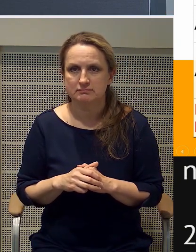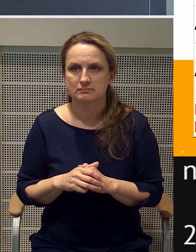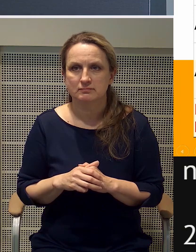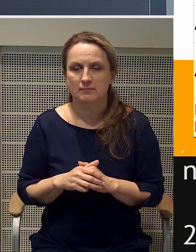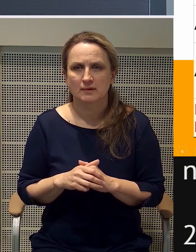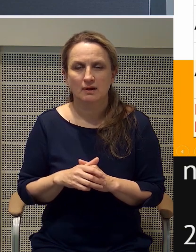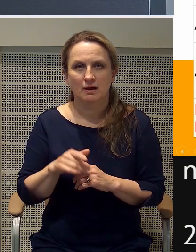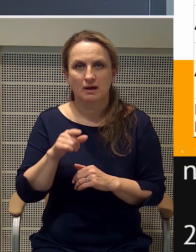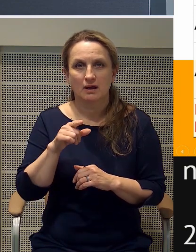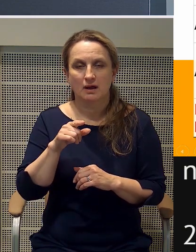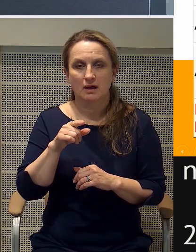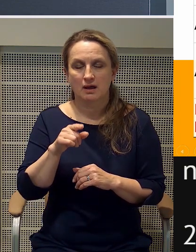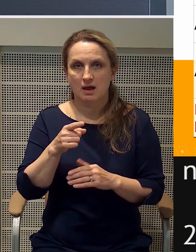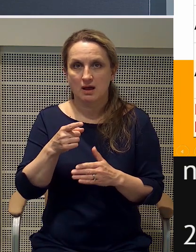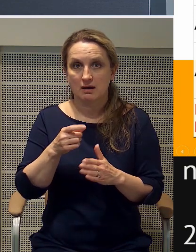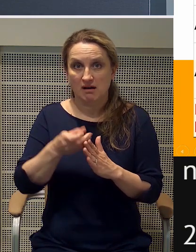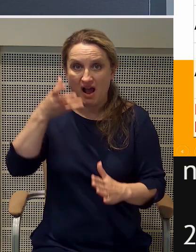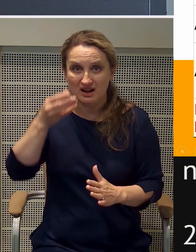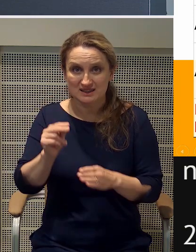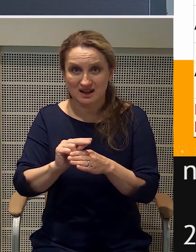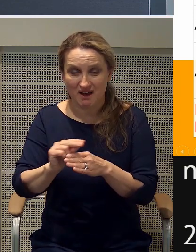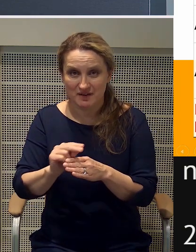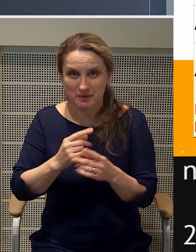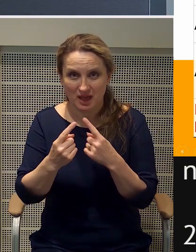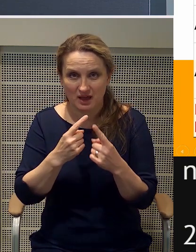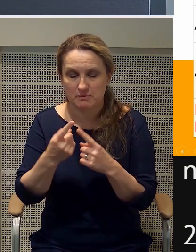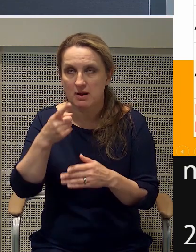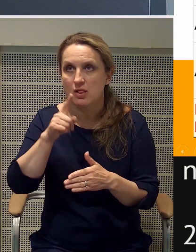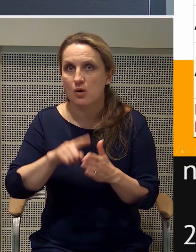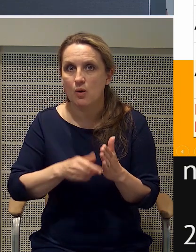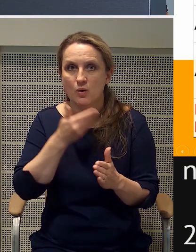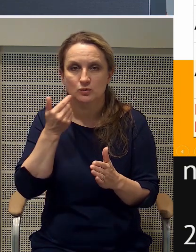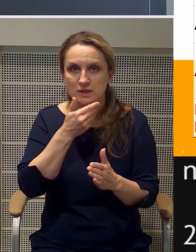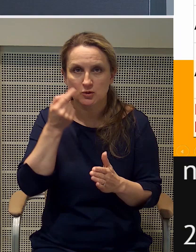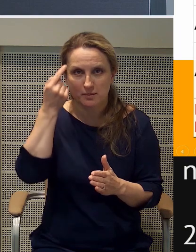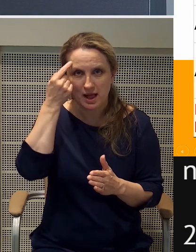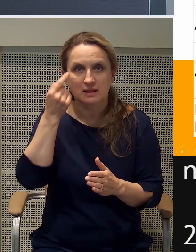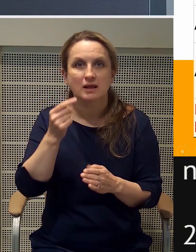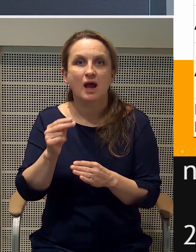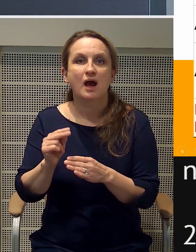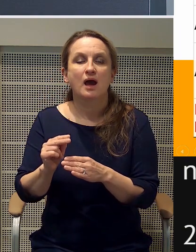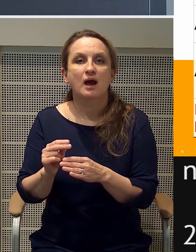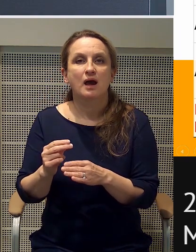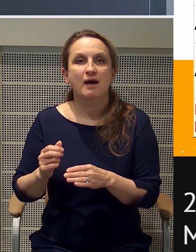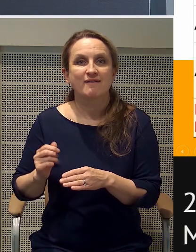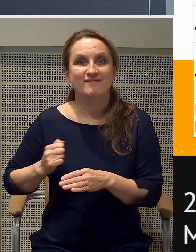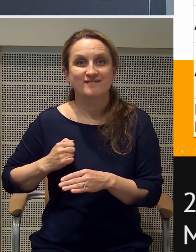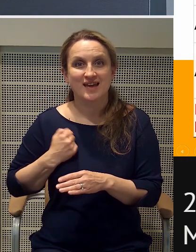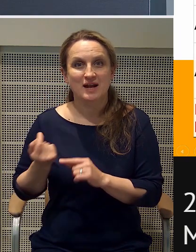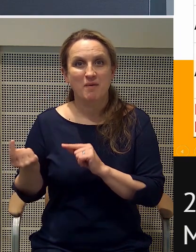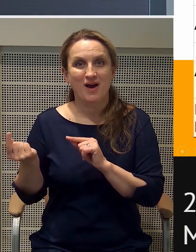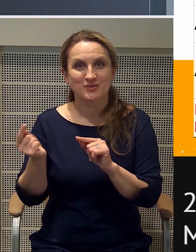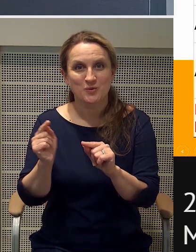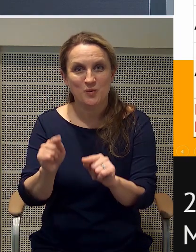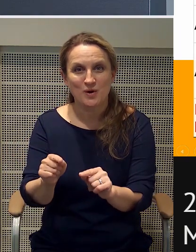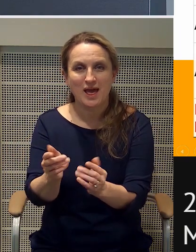This is a very rare case. Maybe in the next 20 years, we could see another case. And that's why